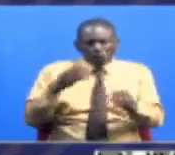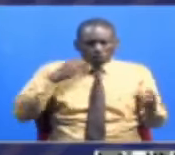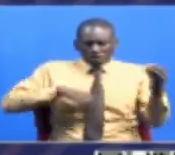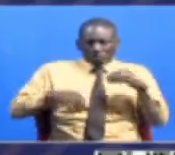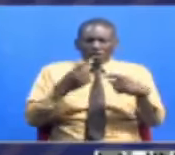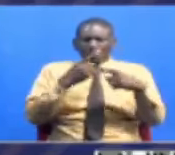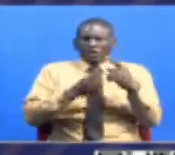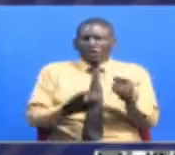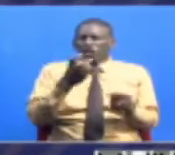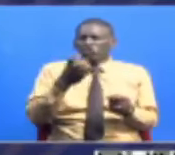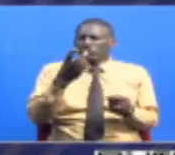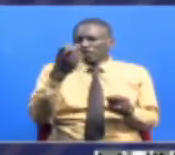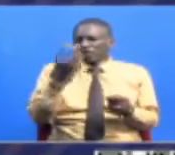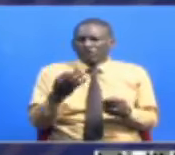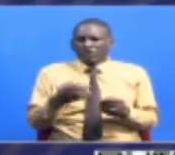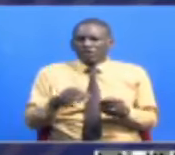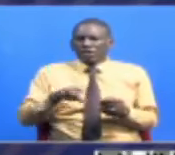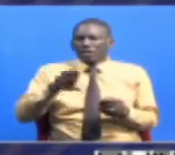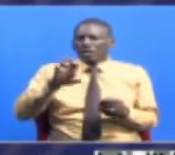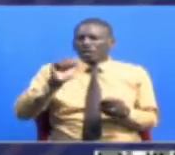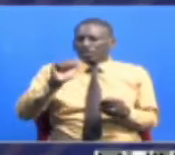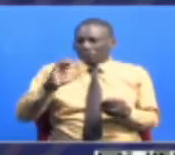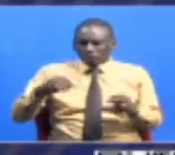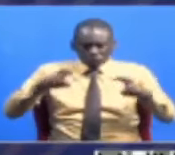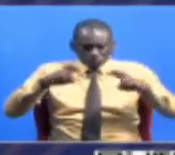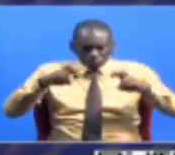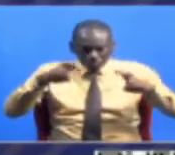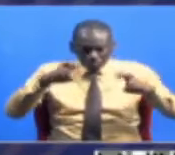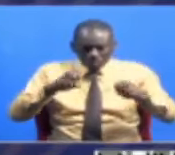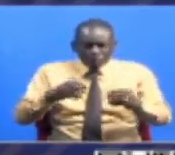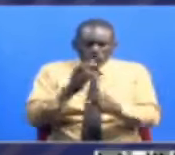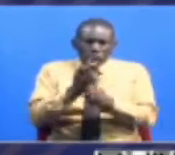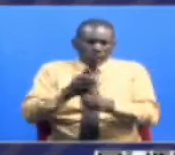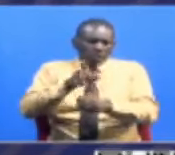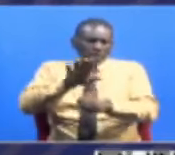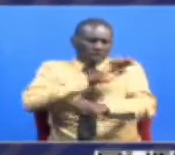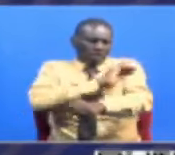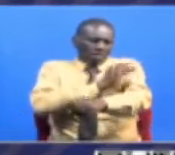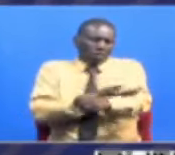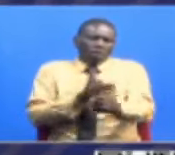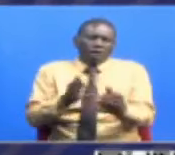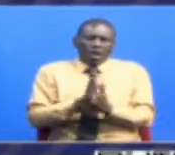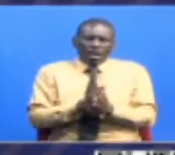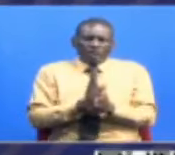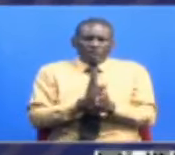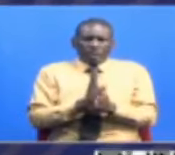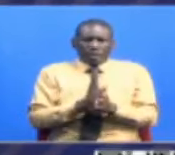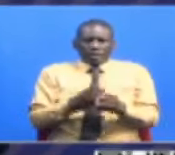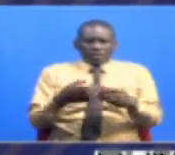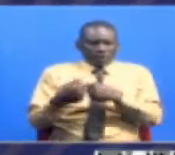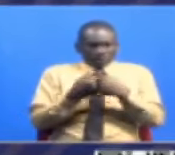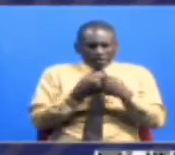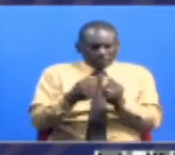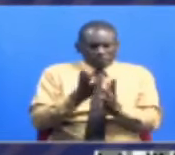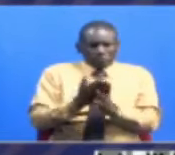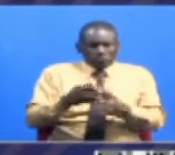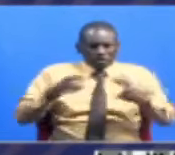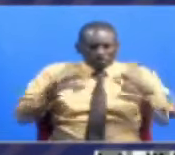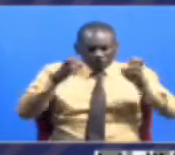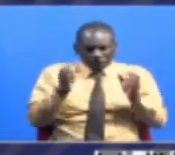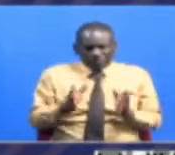the EACC's pursuit of prosecutorial powers, and the overlap between the investigative